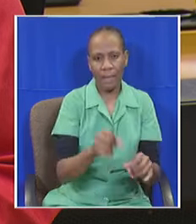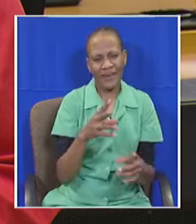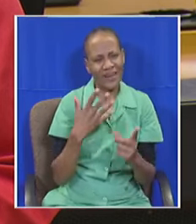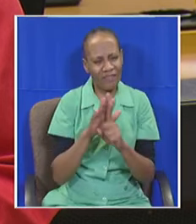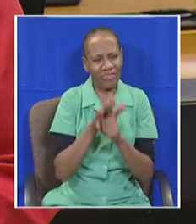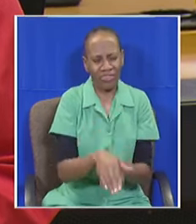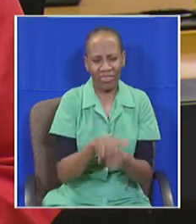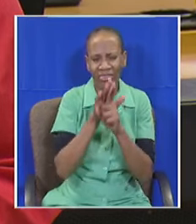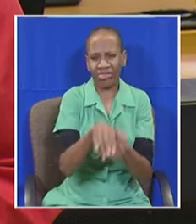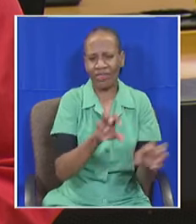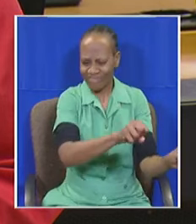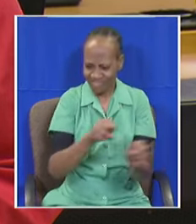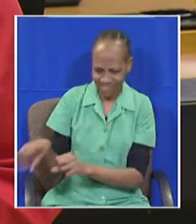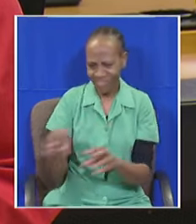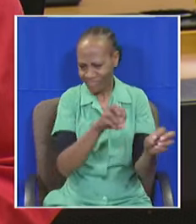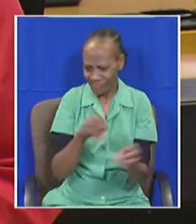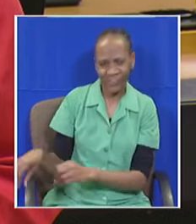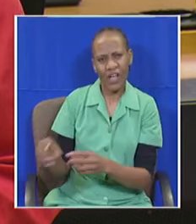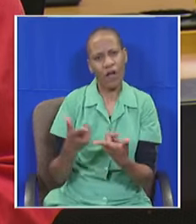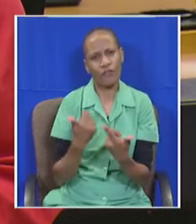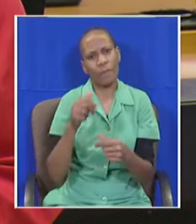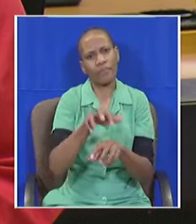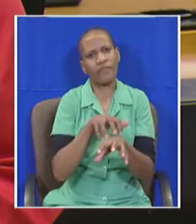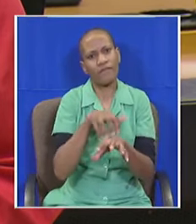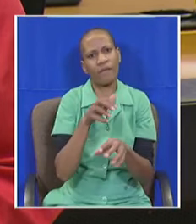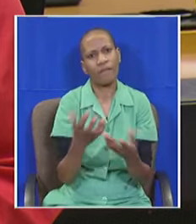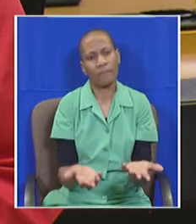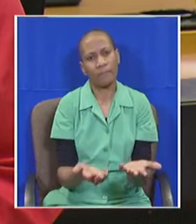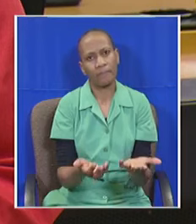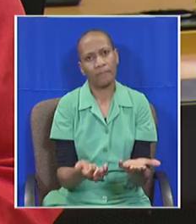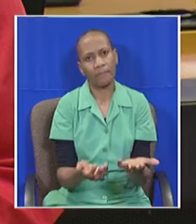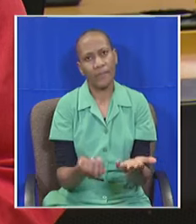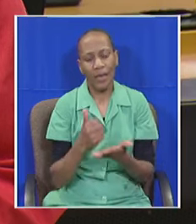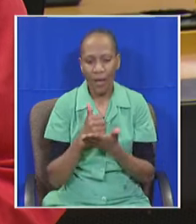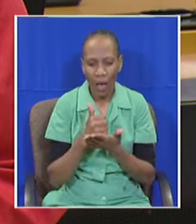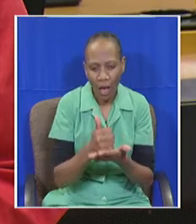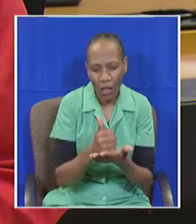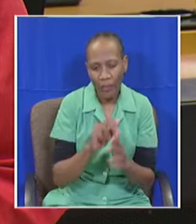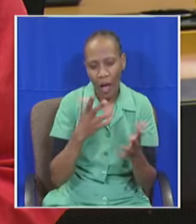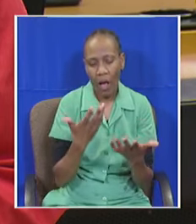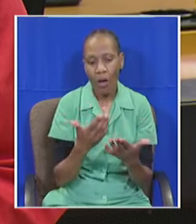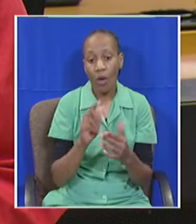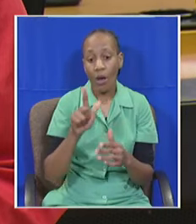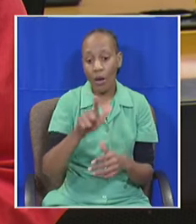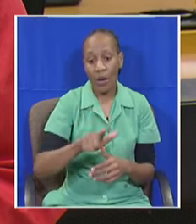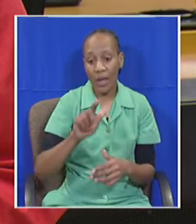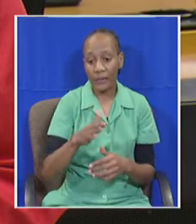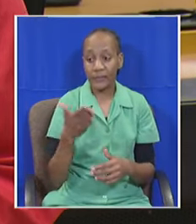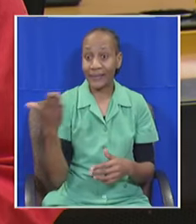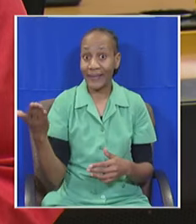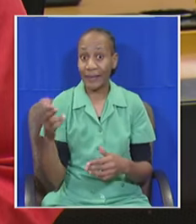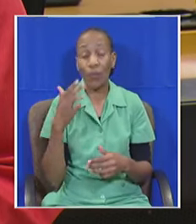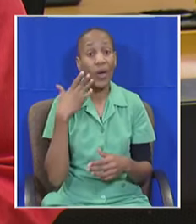of evictions through that period. They were not helped to lodge a land claim before 1998 cutoff